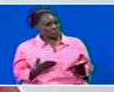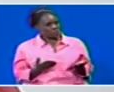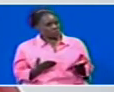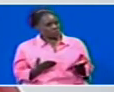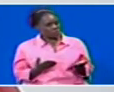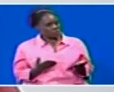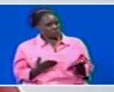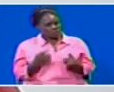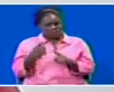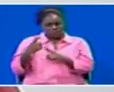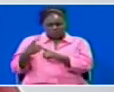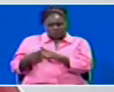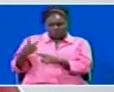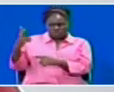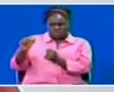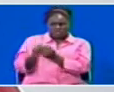since